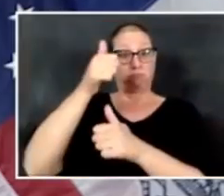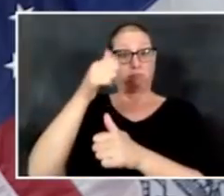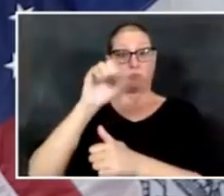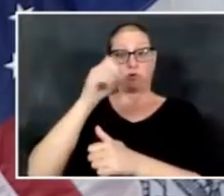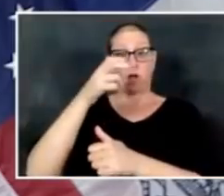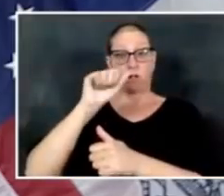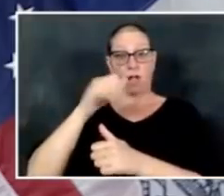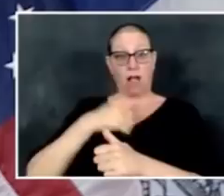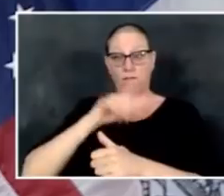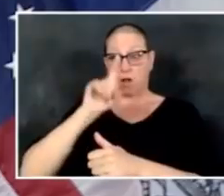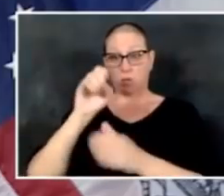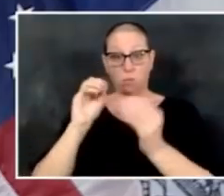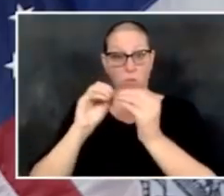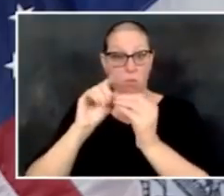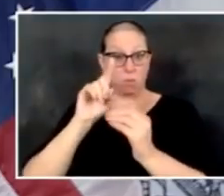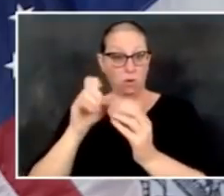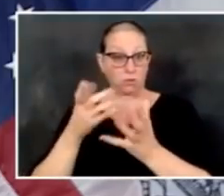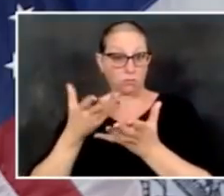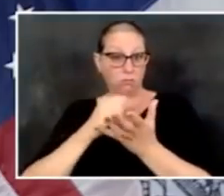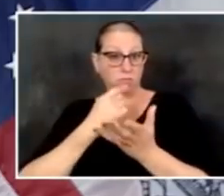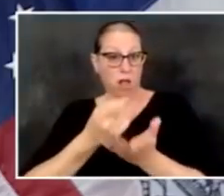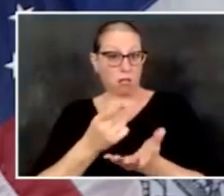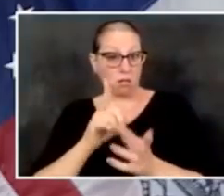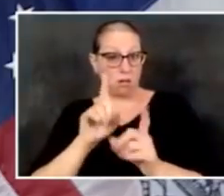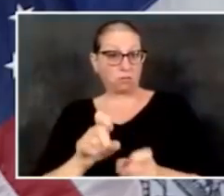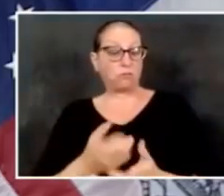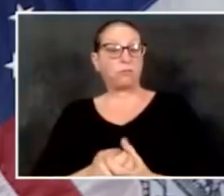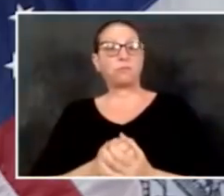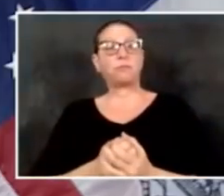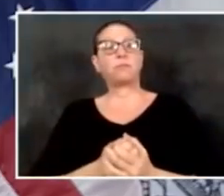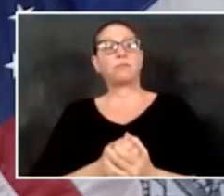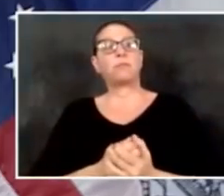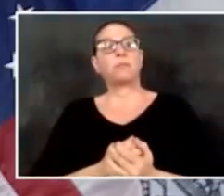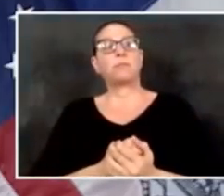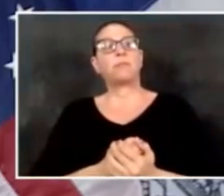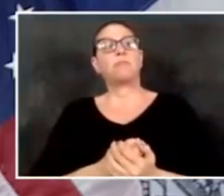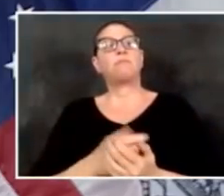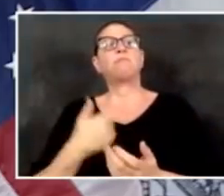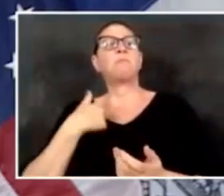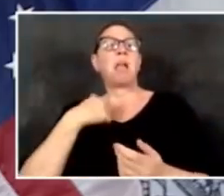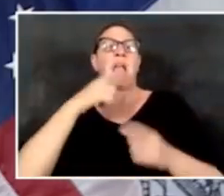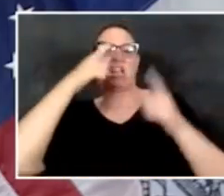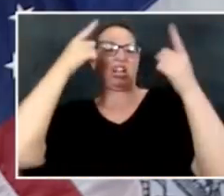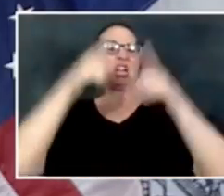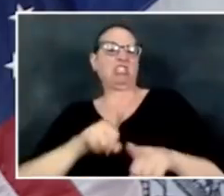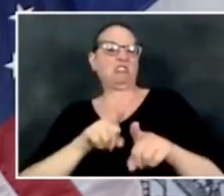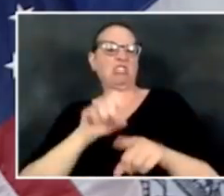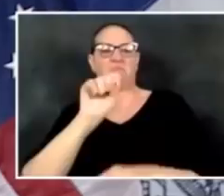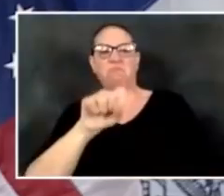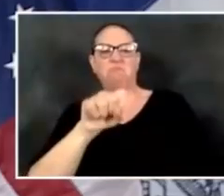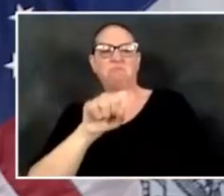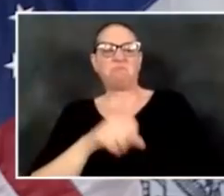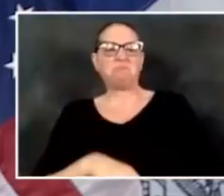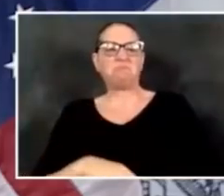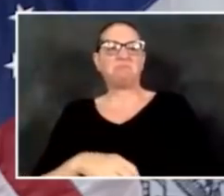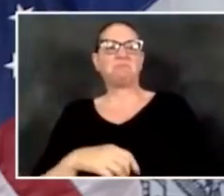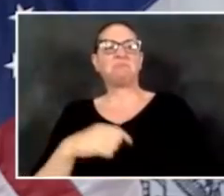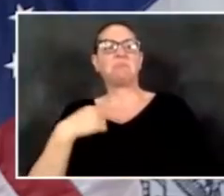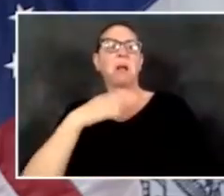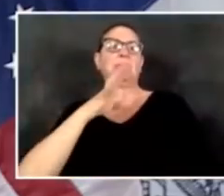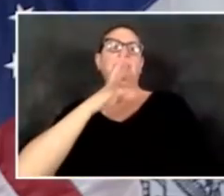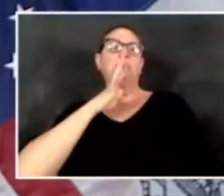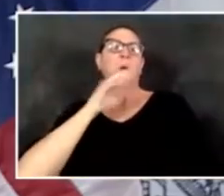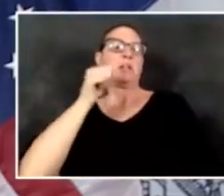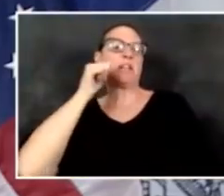Commissioner? So I would say a lot of the same. I mean, I spoke yesterday about the end of that